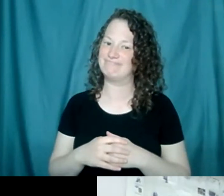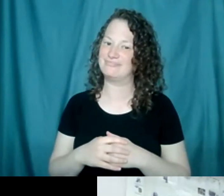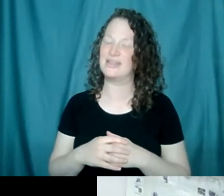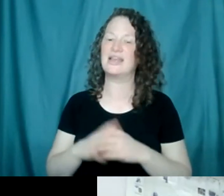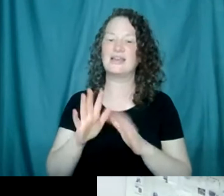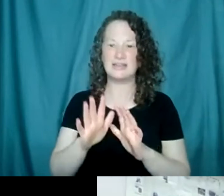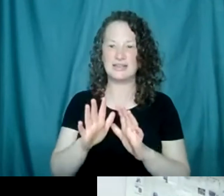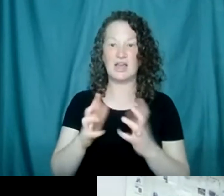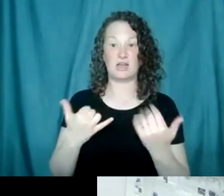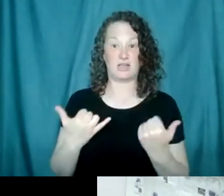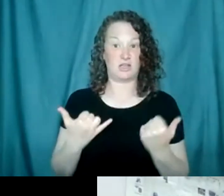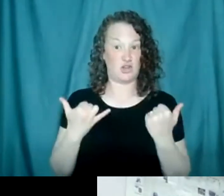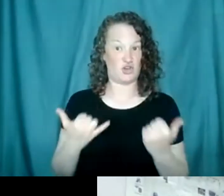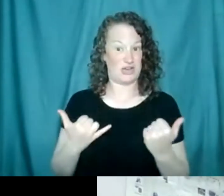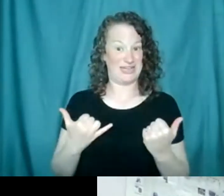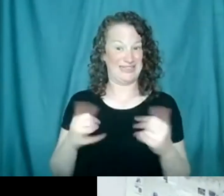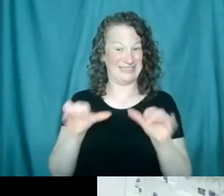In the current system,